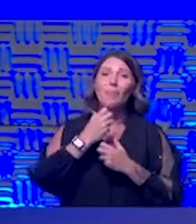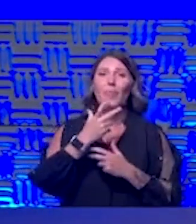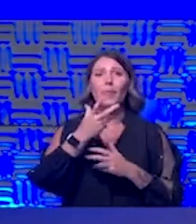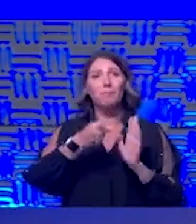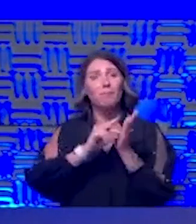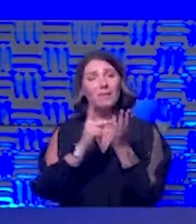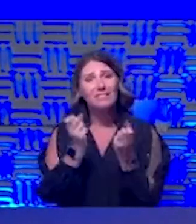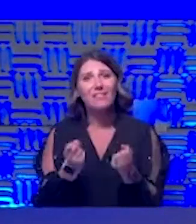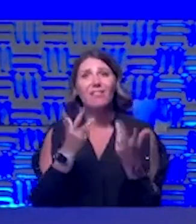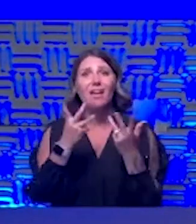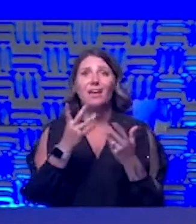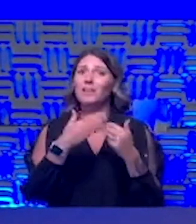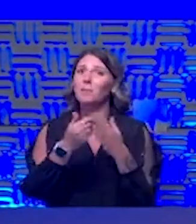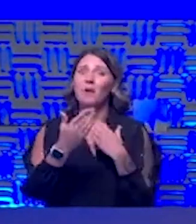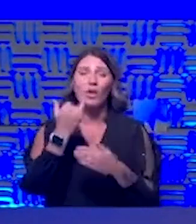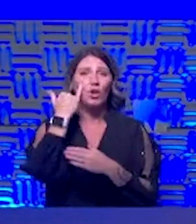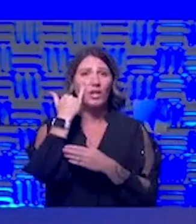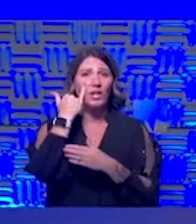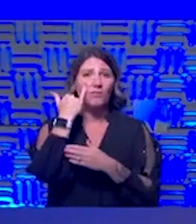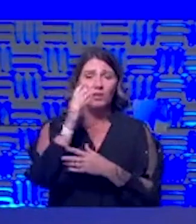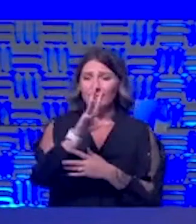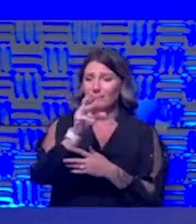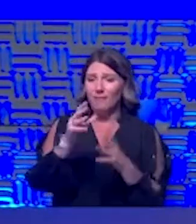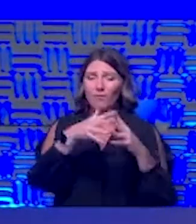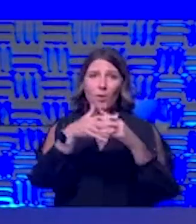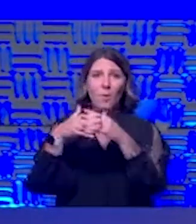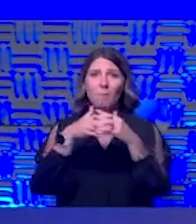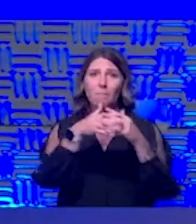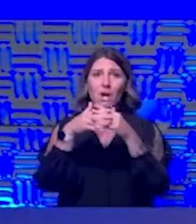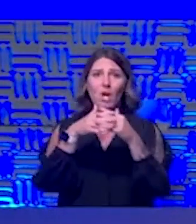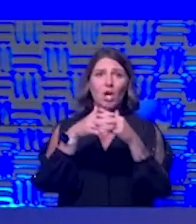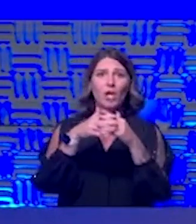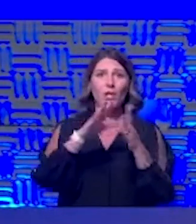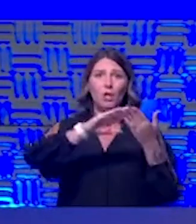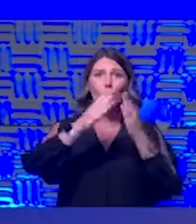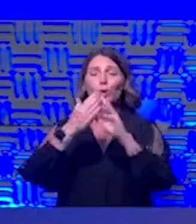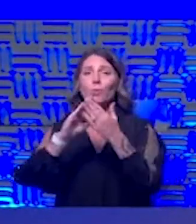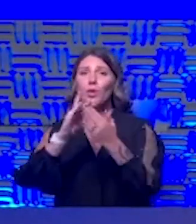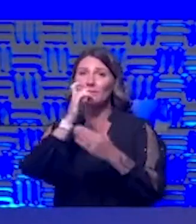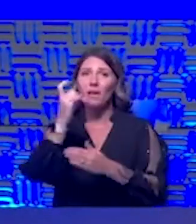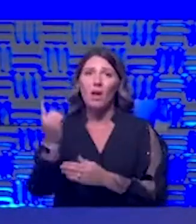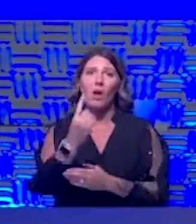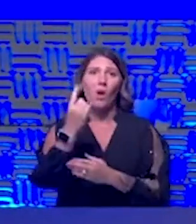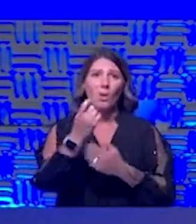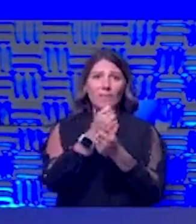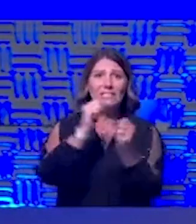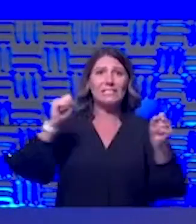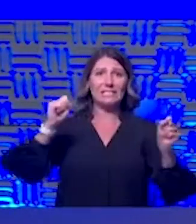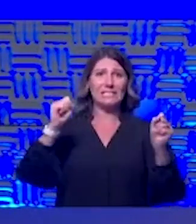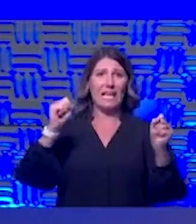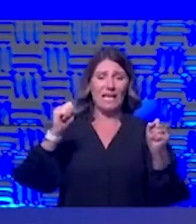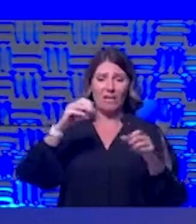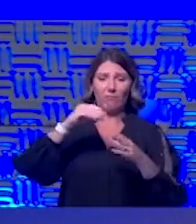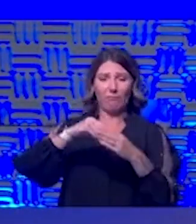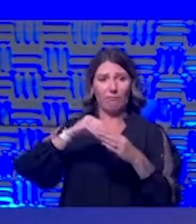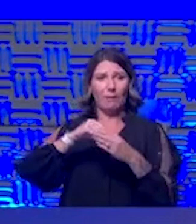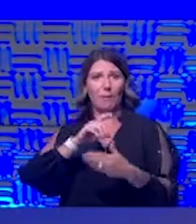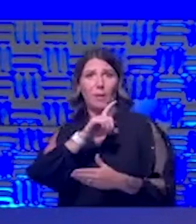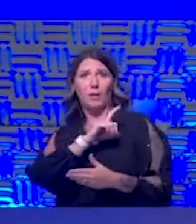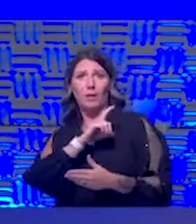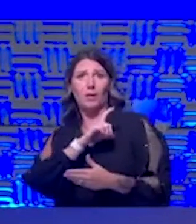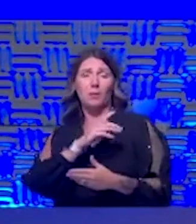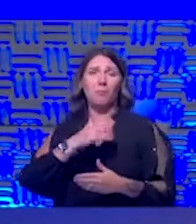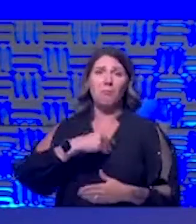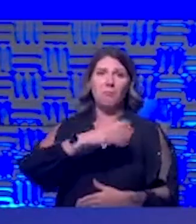you're in the African American community and you feel like it's not always safe to be around law enforcement. My kids are biracial, that means they're black. My son is